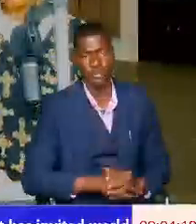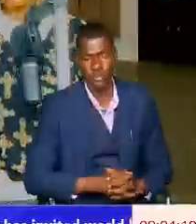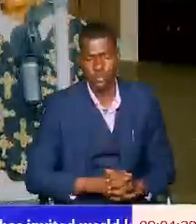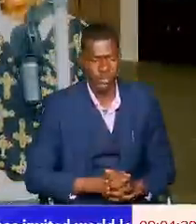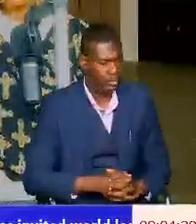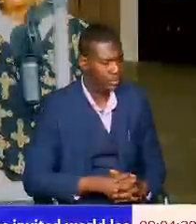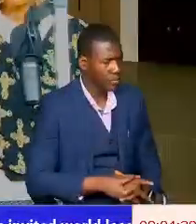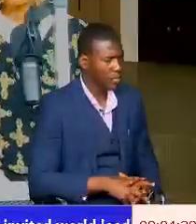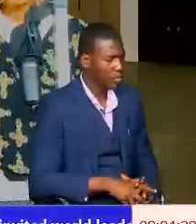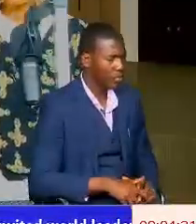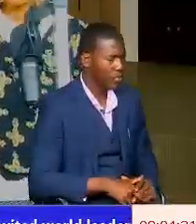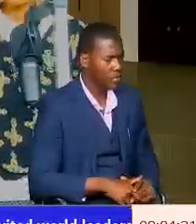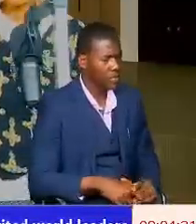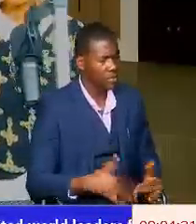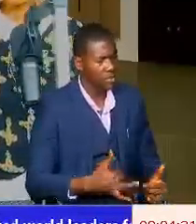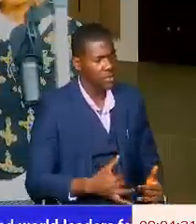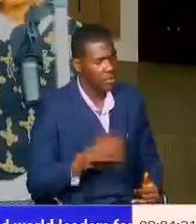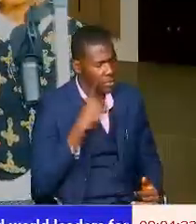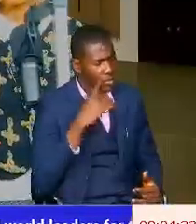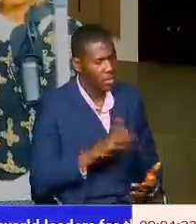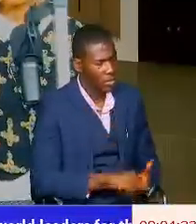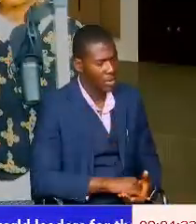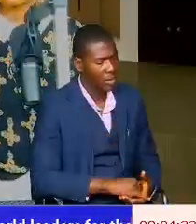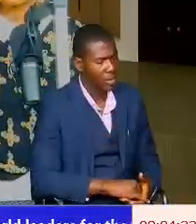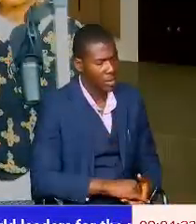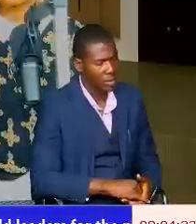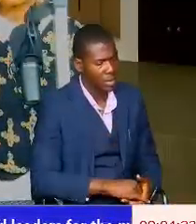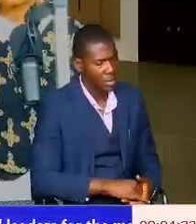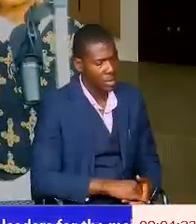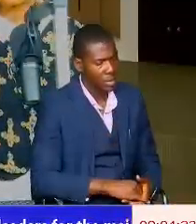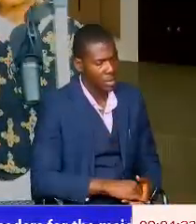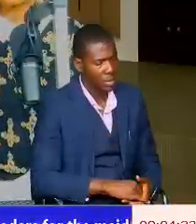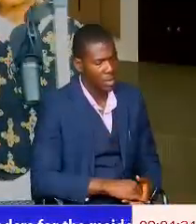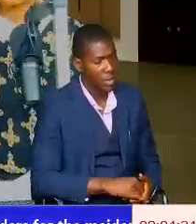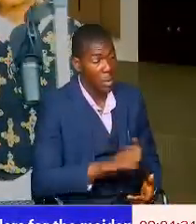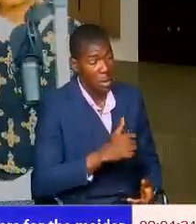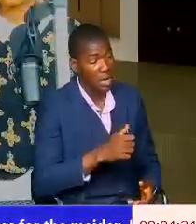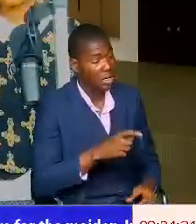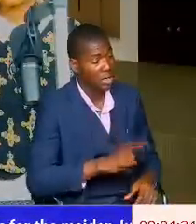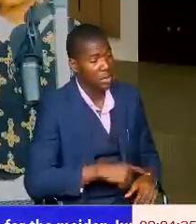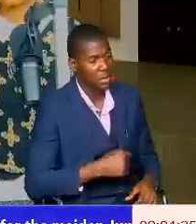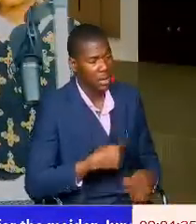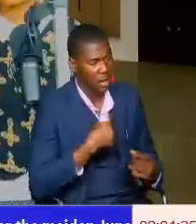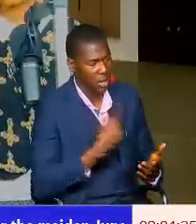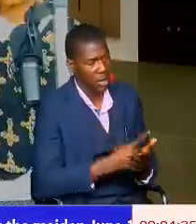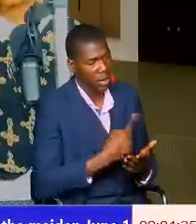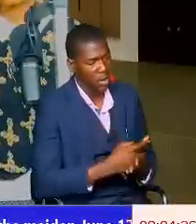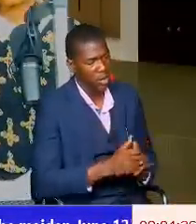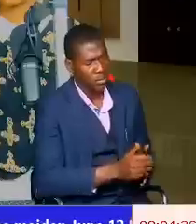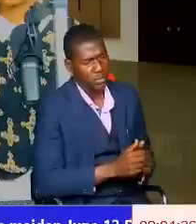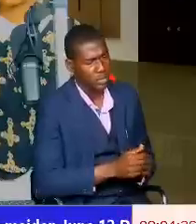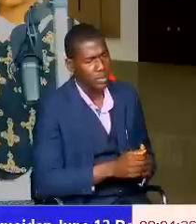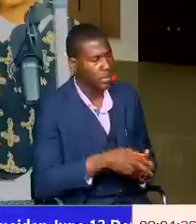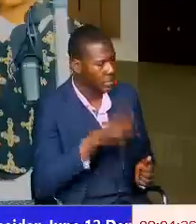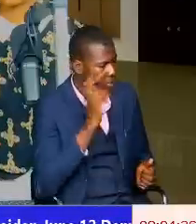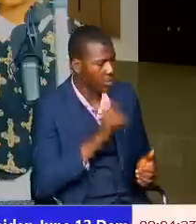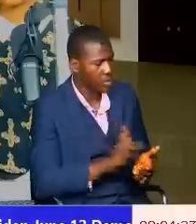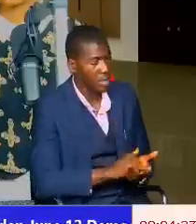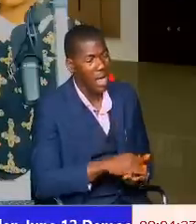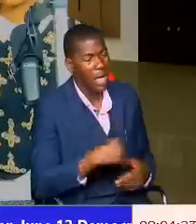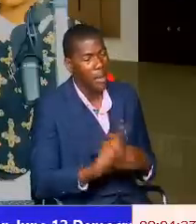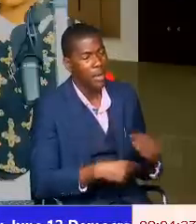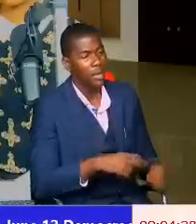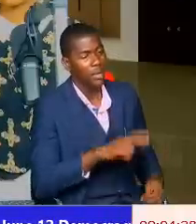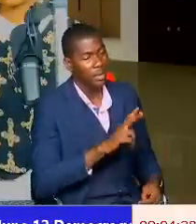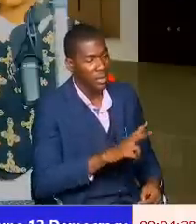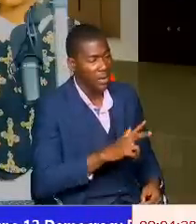it's not an isolated case. They had something like that. The other time I was discussing with Neva, they said, in fact, three fathers are serving jail